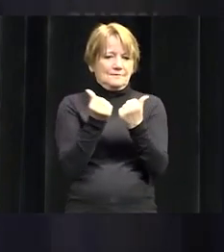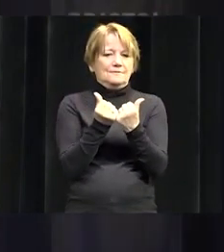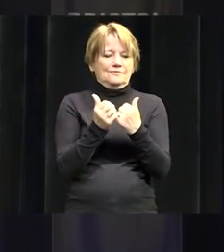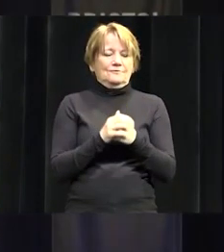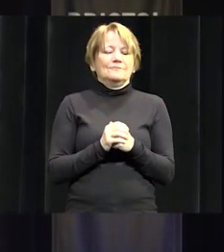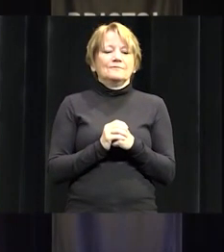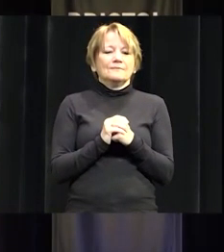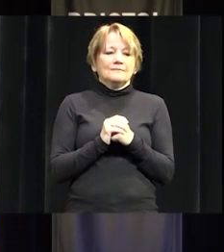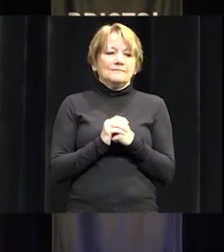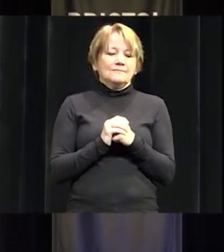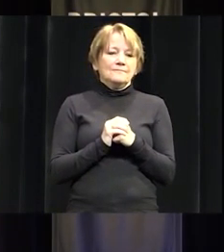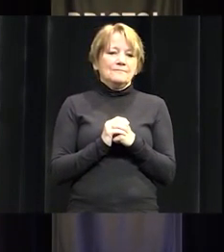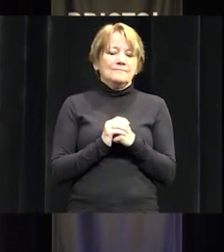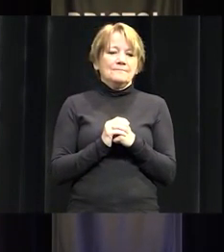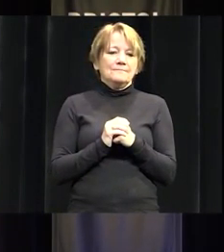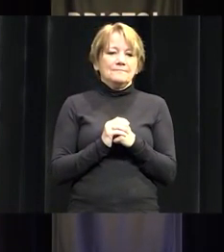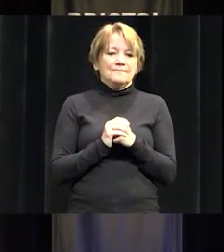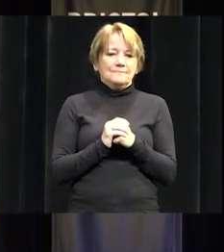Association.